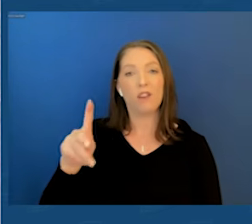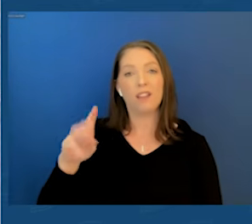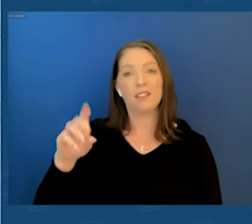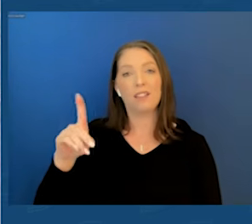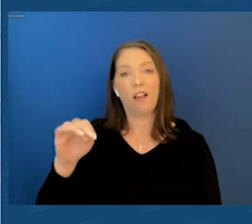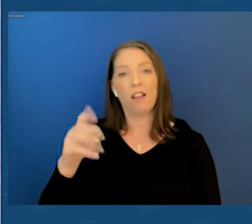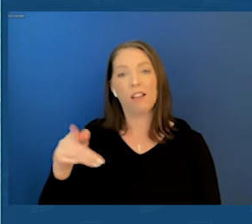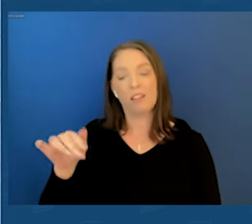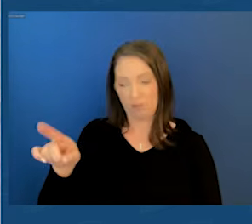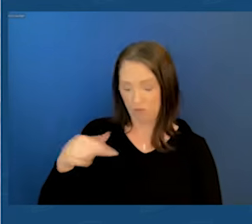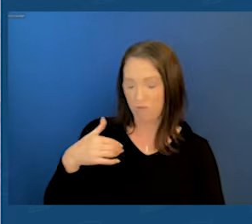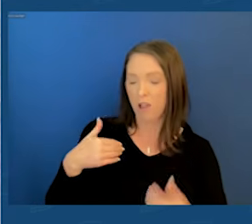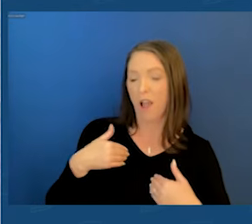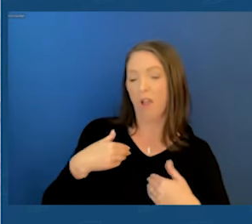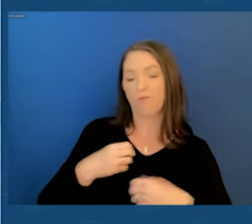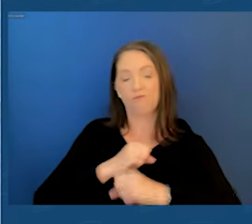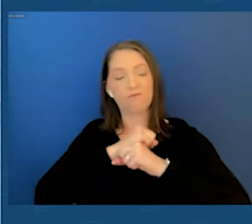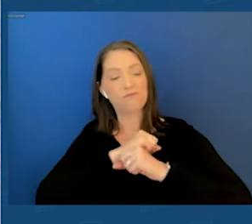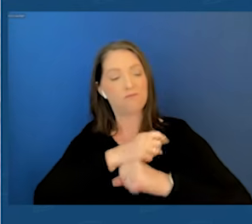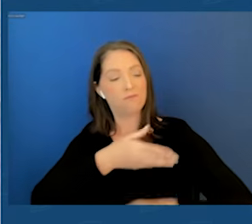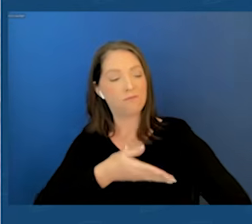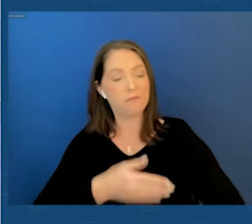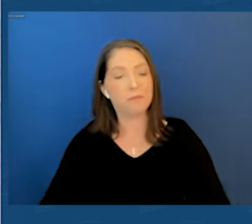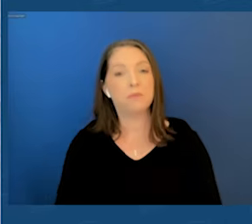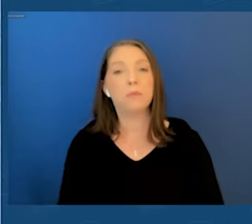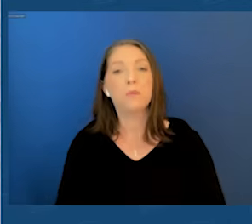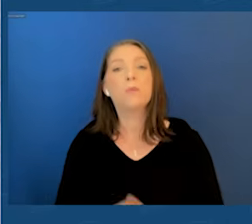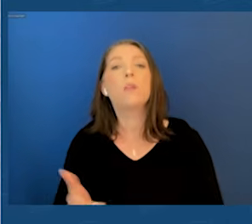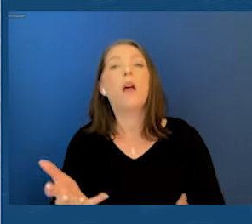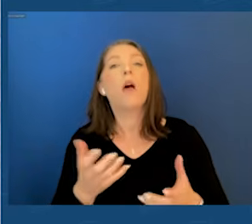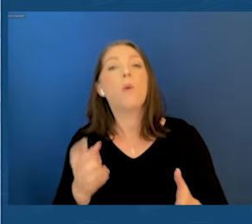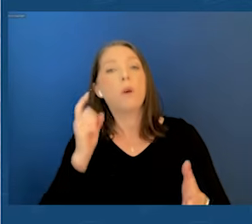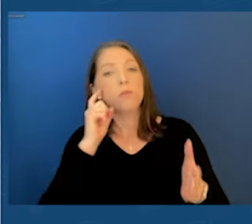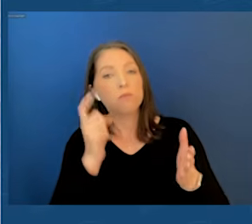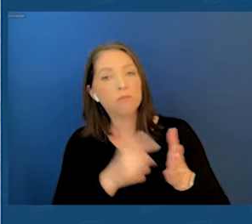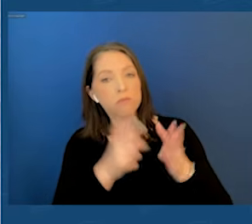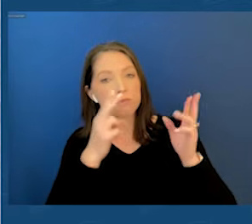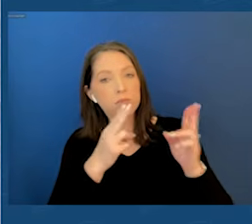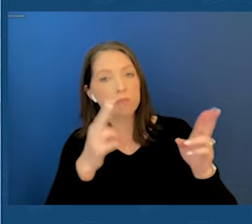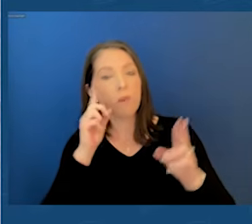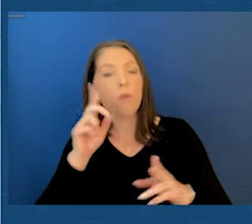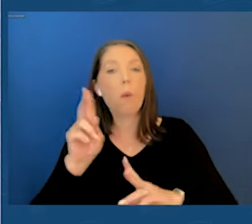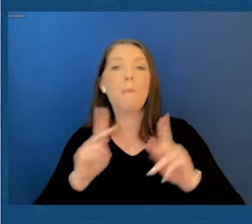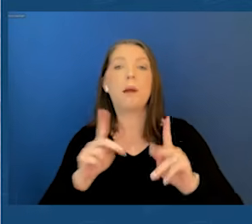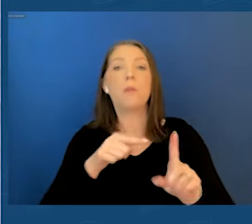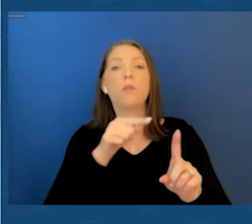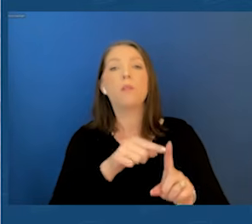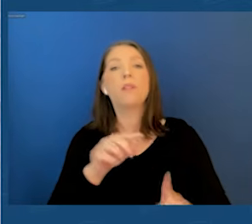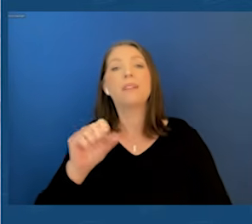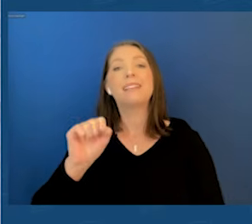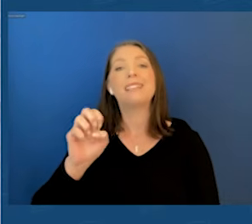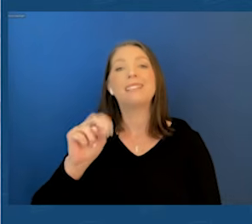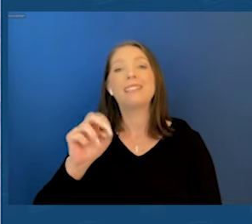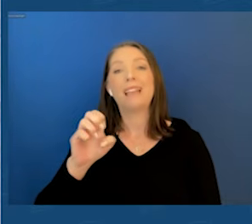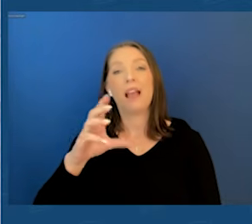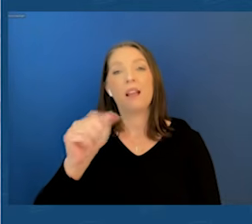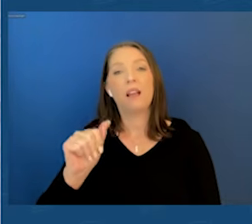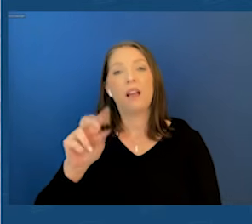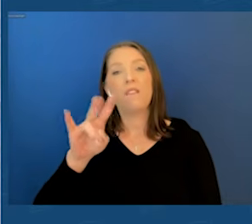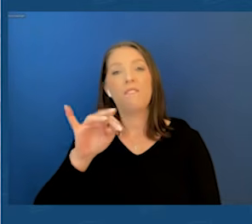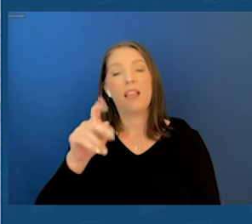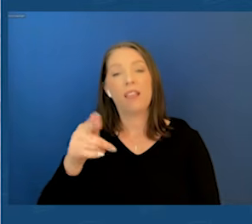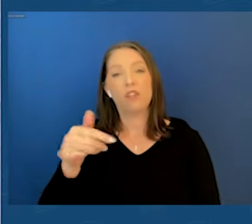this conversation, my brief one, to the people of Seneca Village. Now, we are